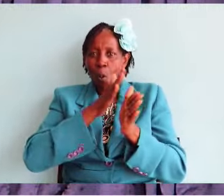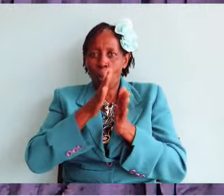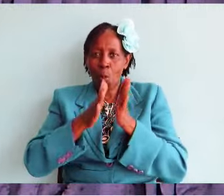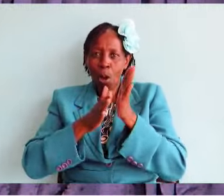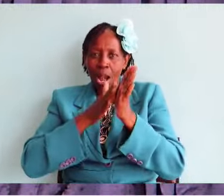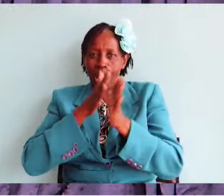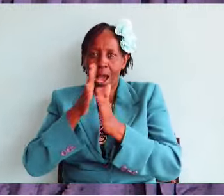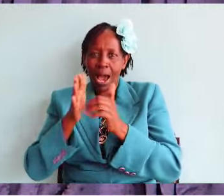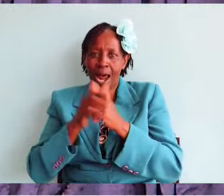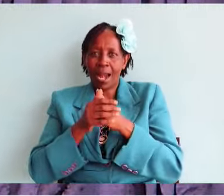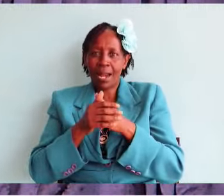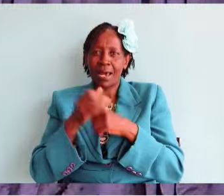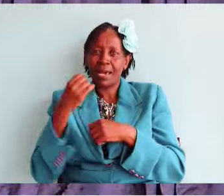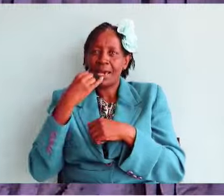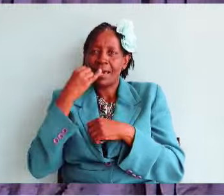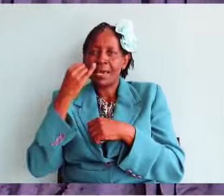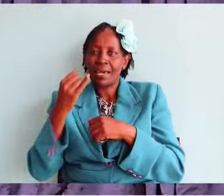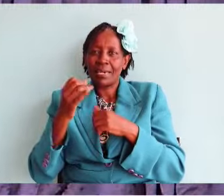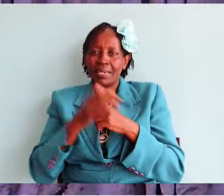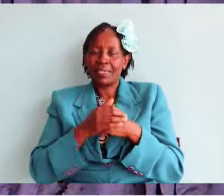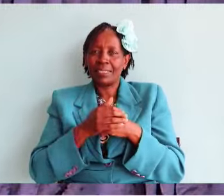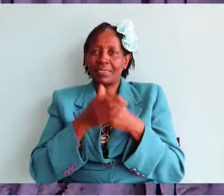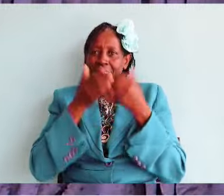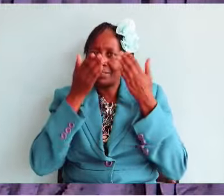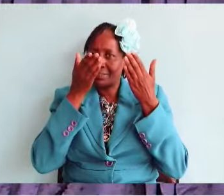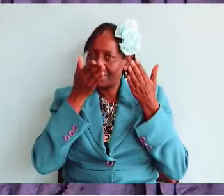is drawn.